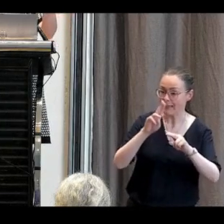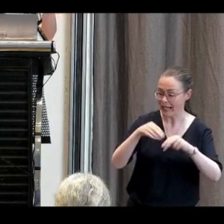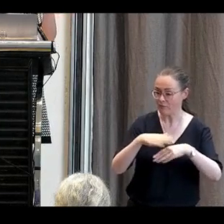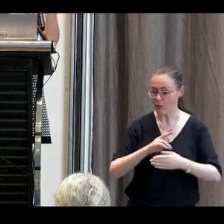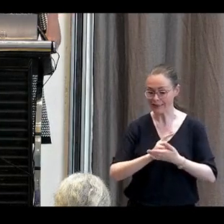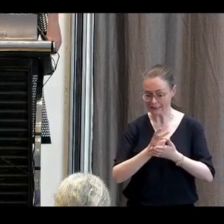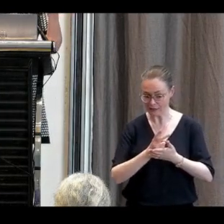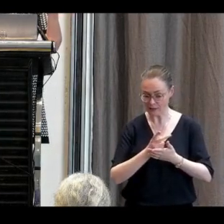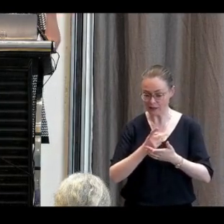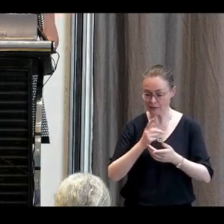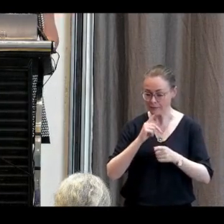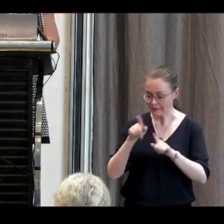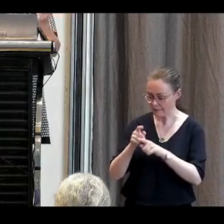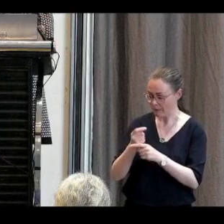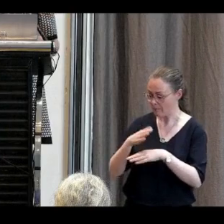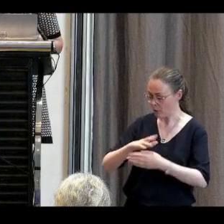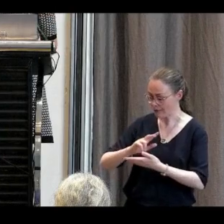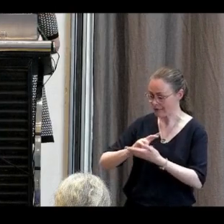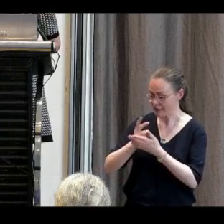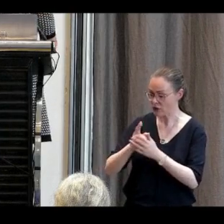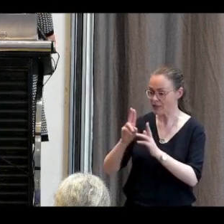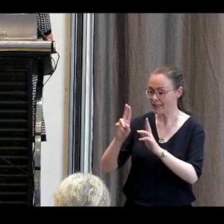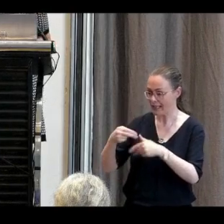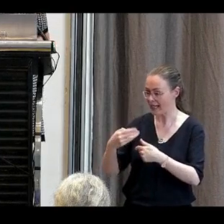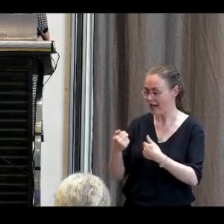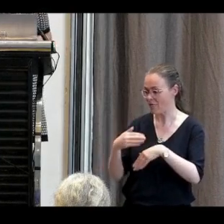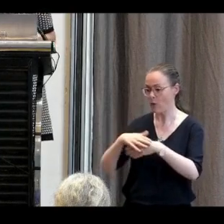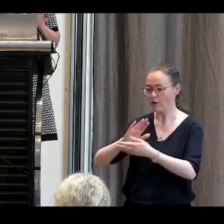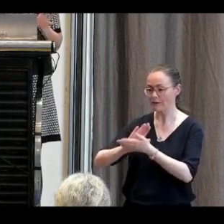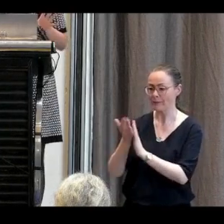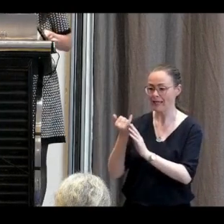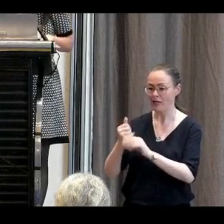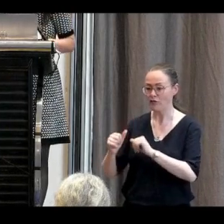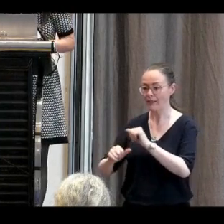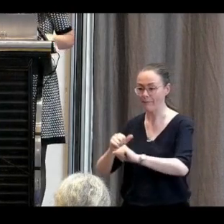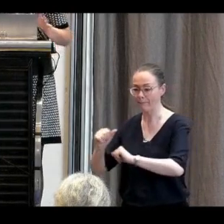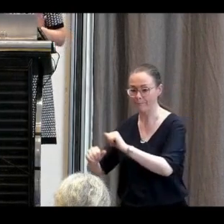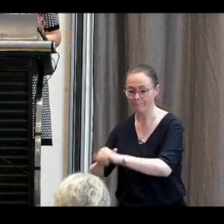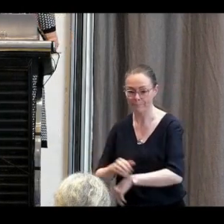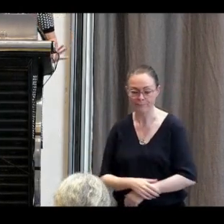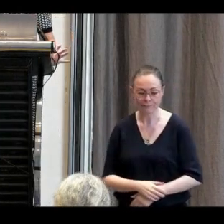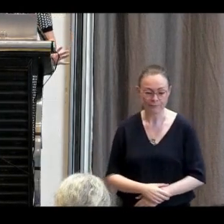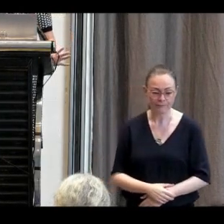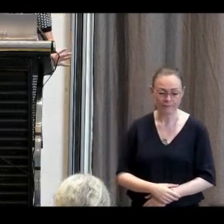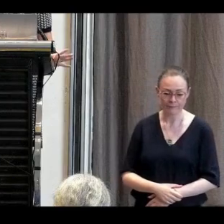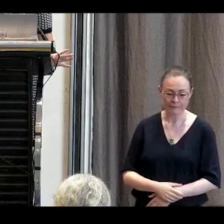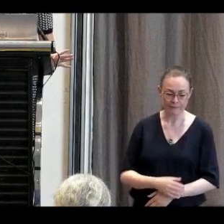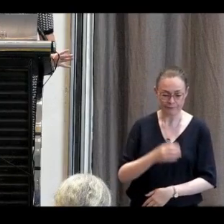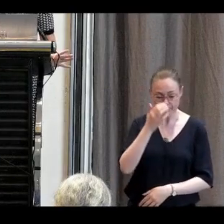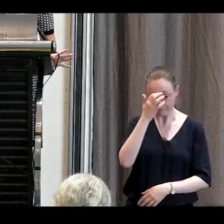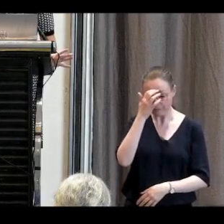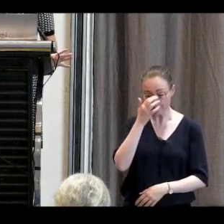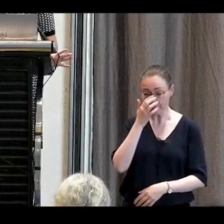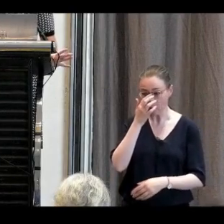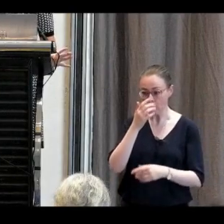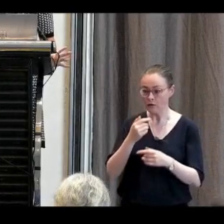seizures, and more seizures are likely to lead to more disruption in the rhythms. So is the brain